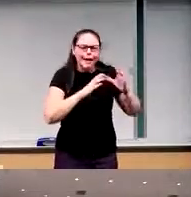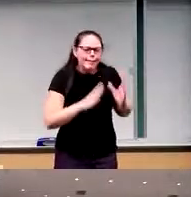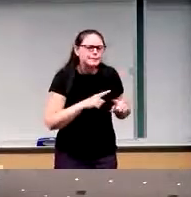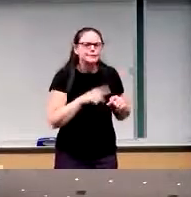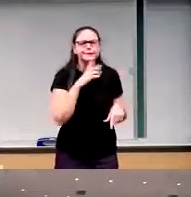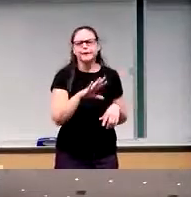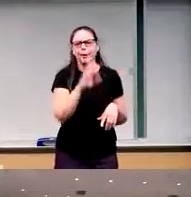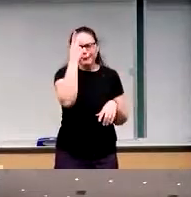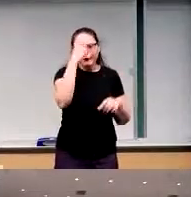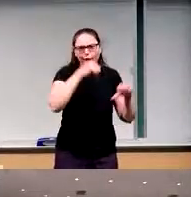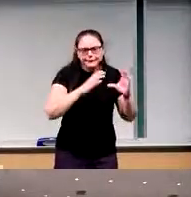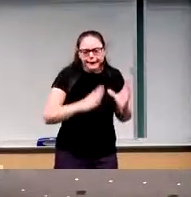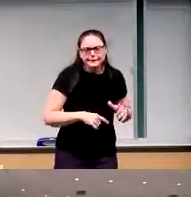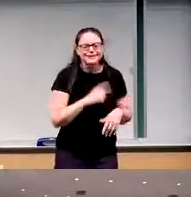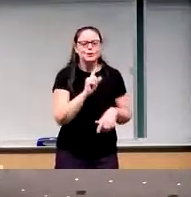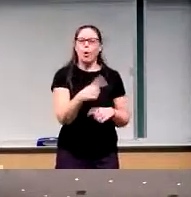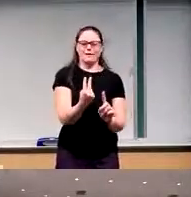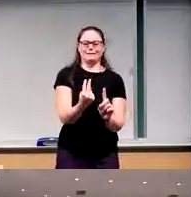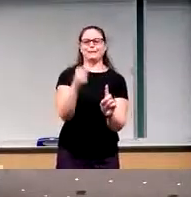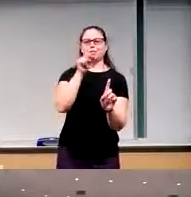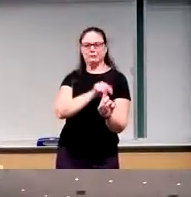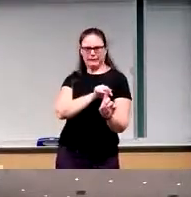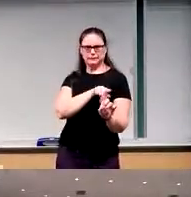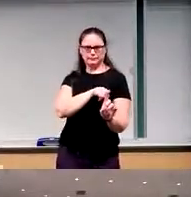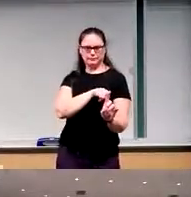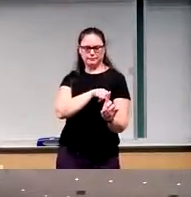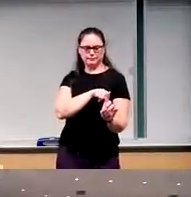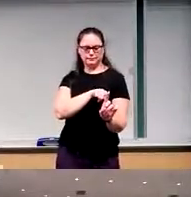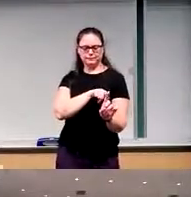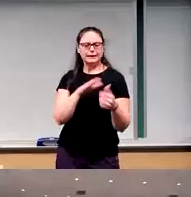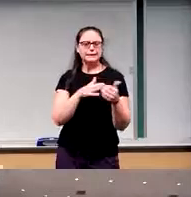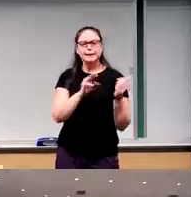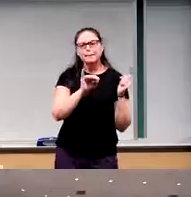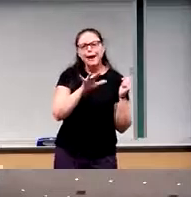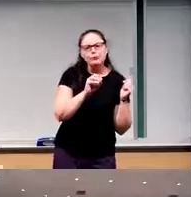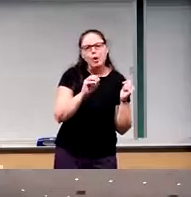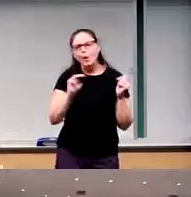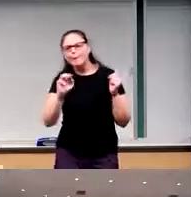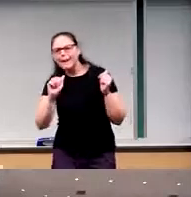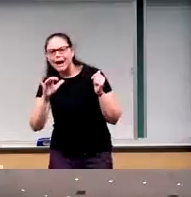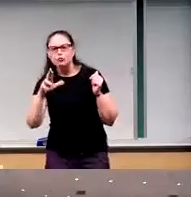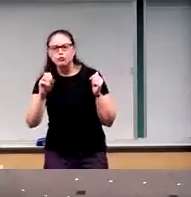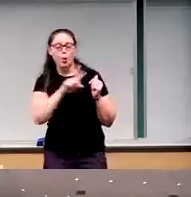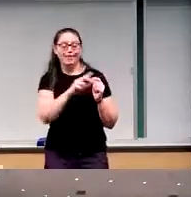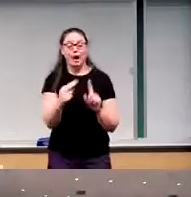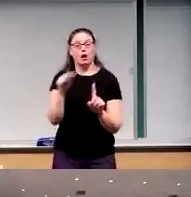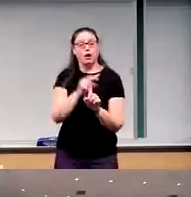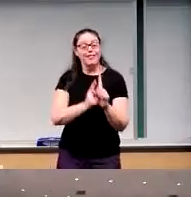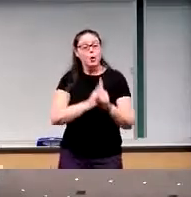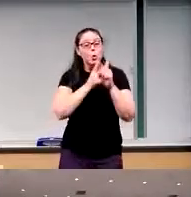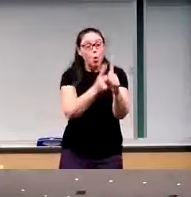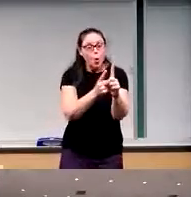there's always a perspective. So an economist, whether they're macro or micro, their objective or goal might be to